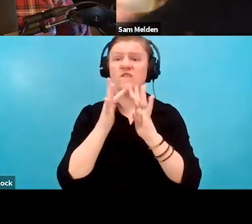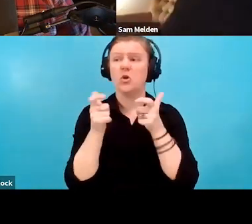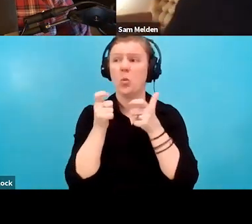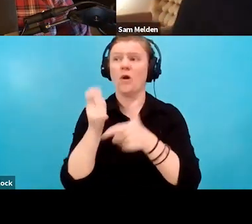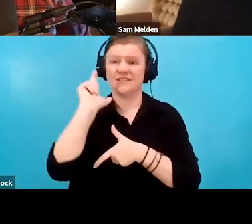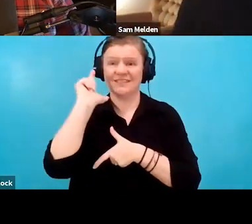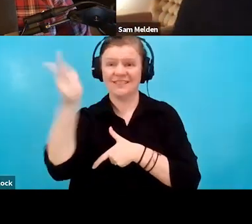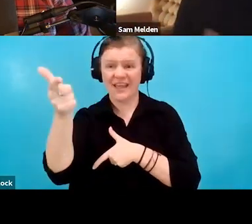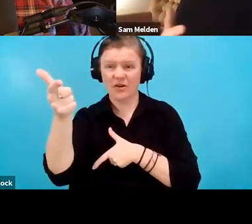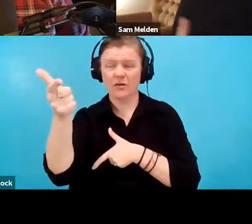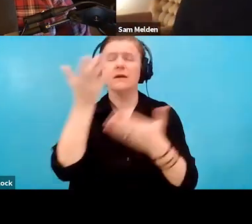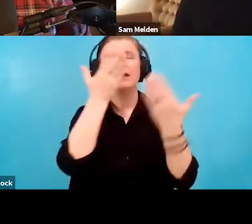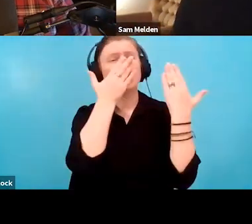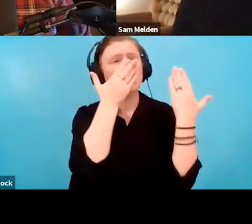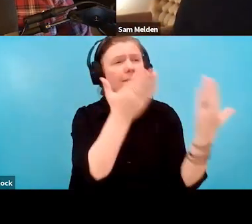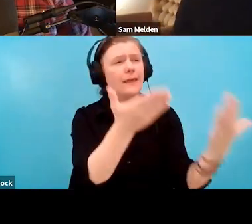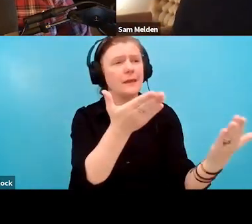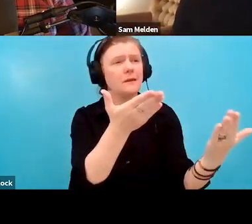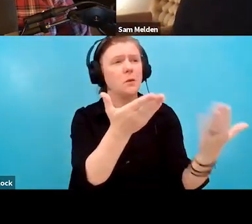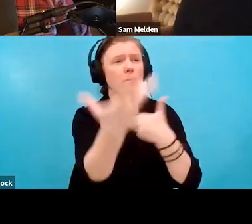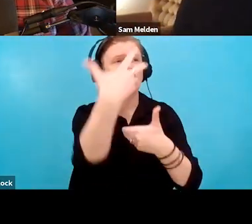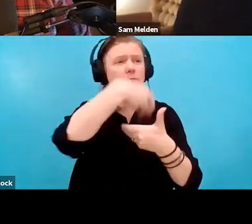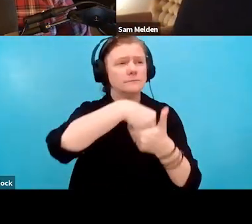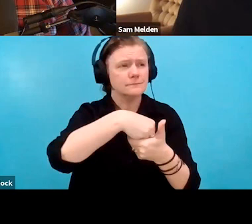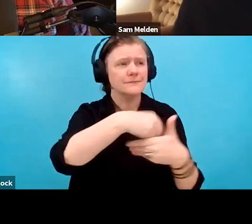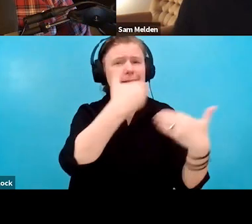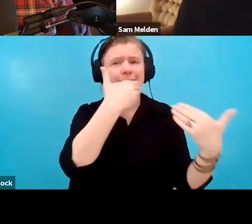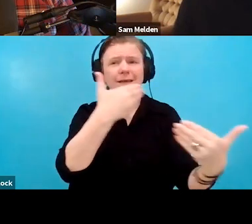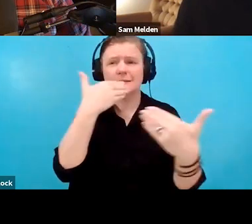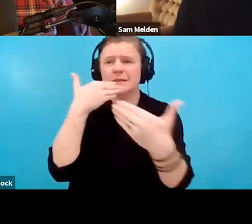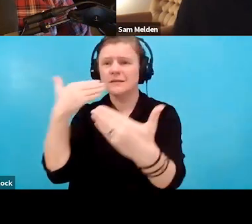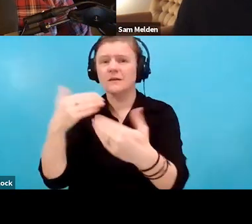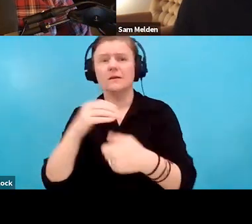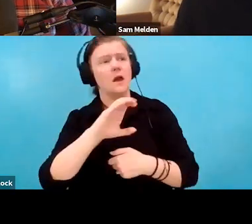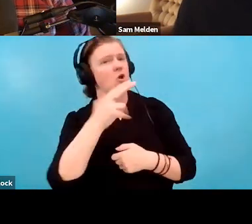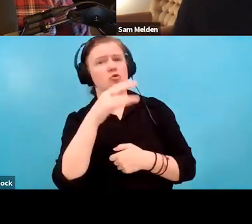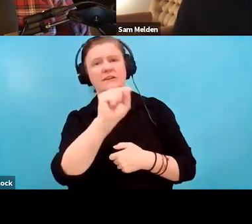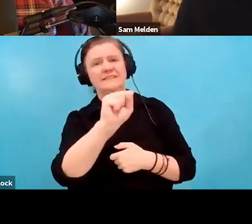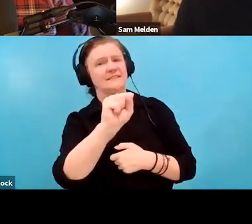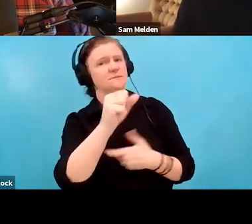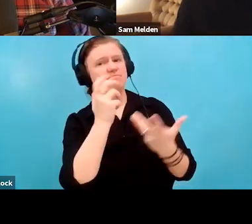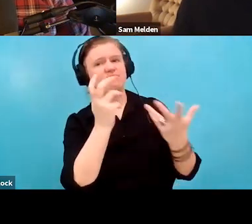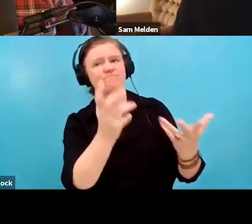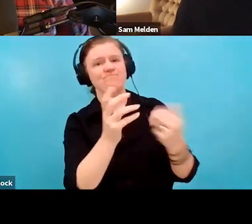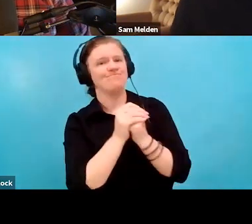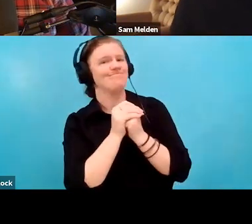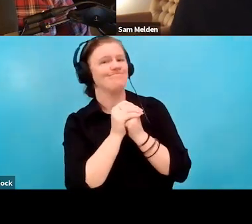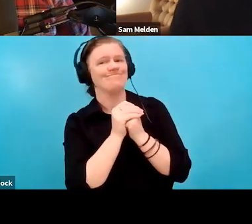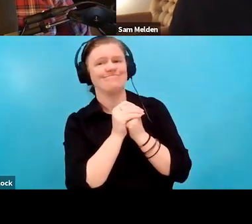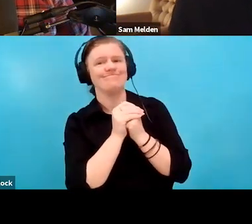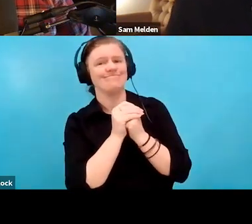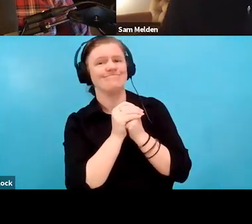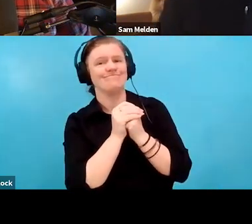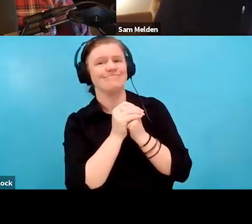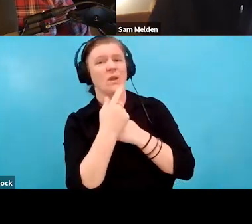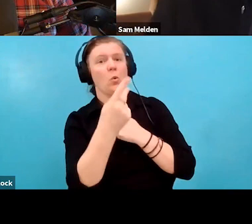later, thank you so much for being a part of that community. And Chris, I mean, you know, what we haven't even said yet is we started this